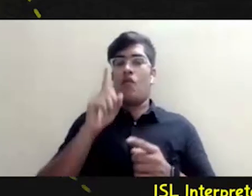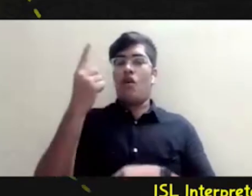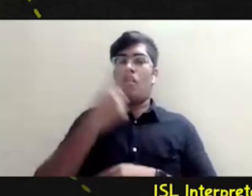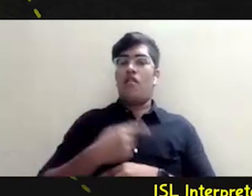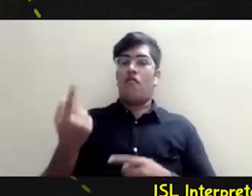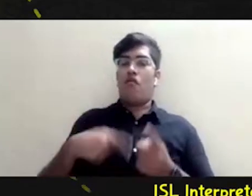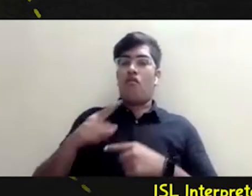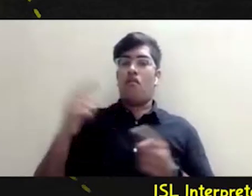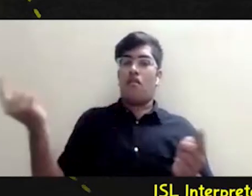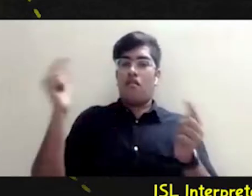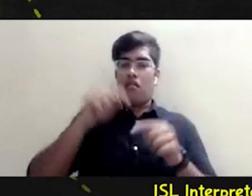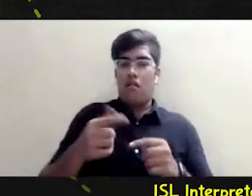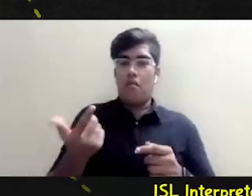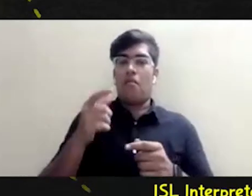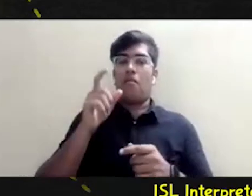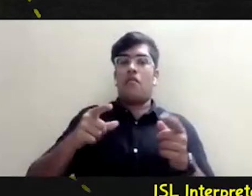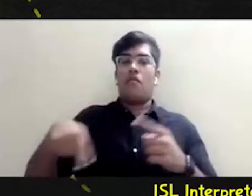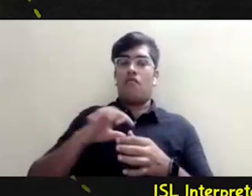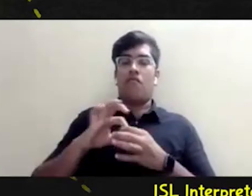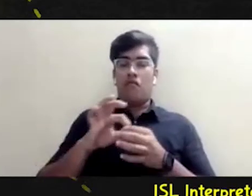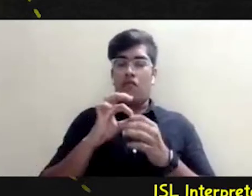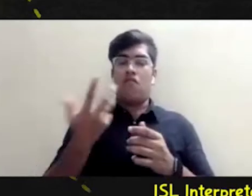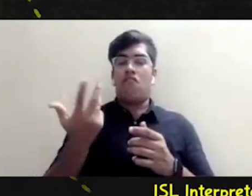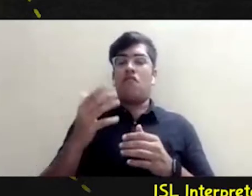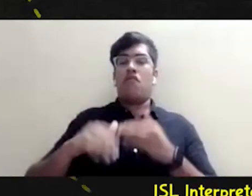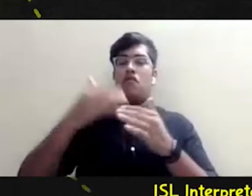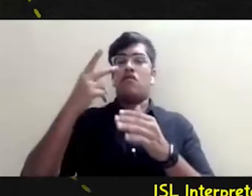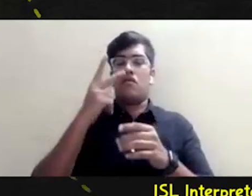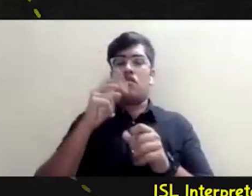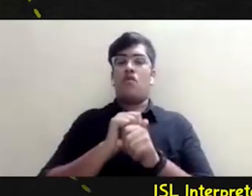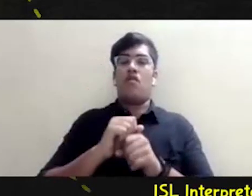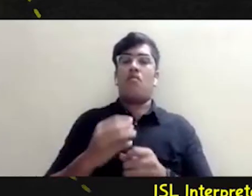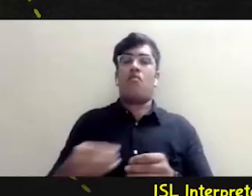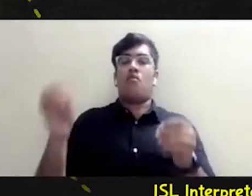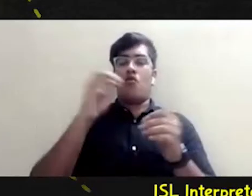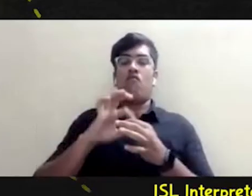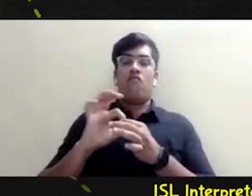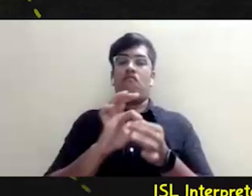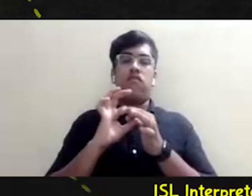all build this alliance together and make our voices heard to